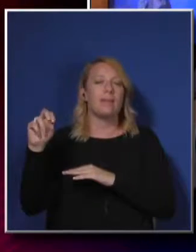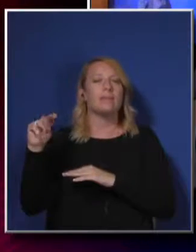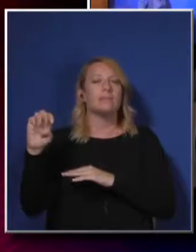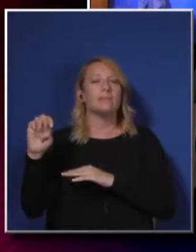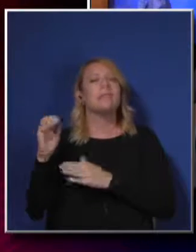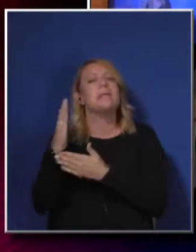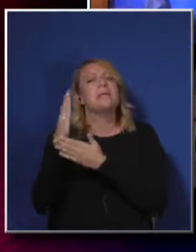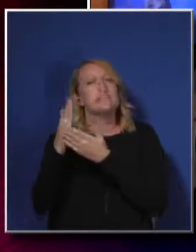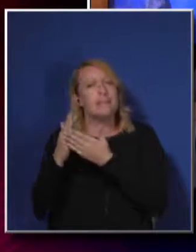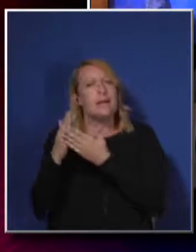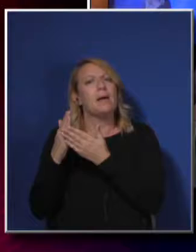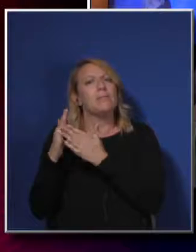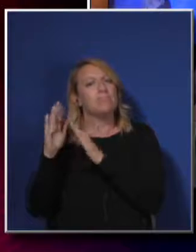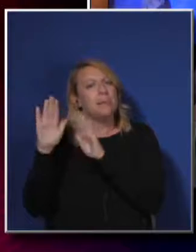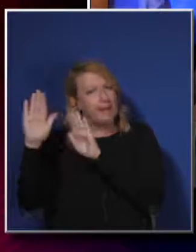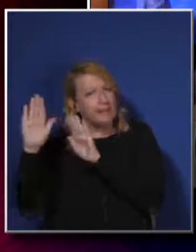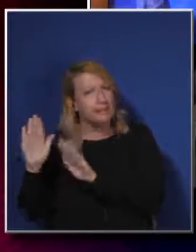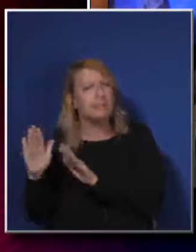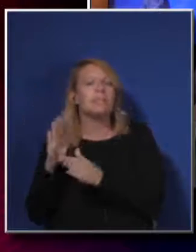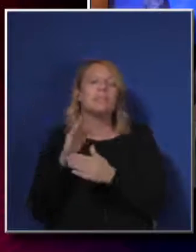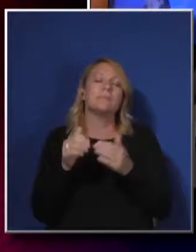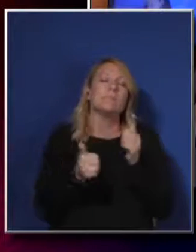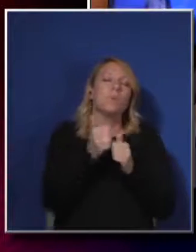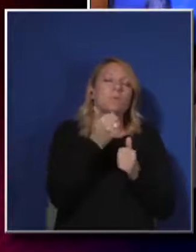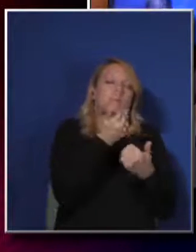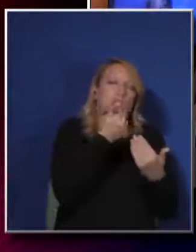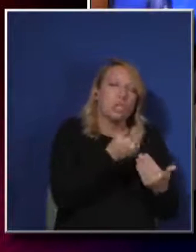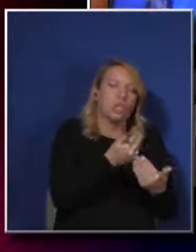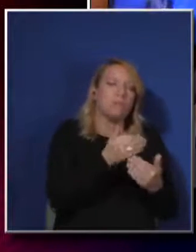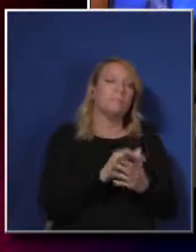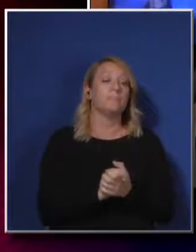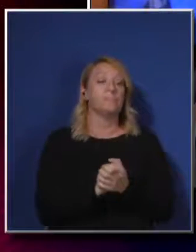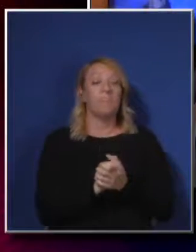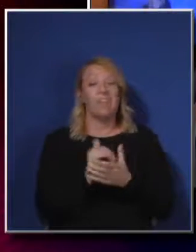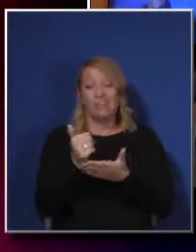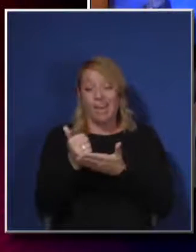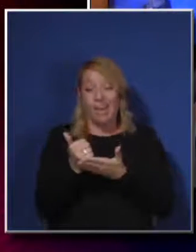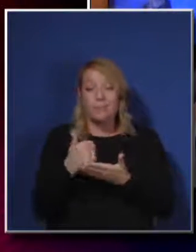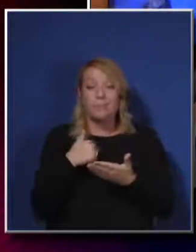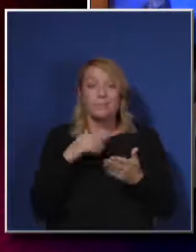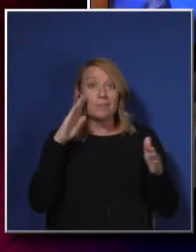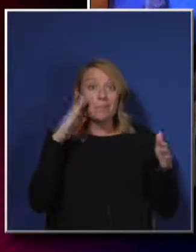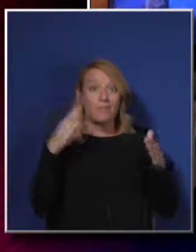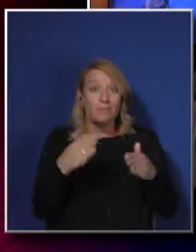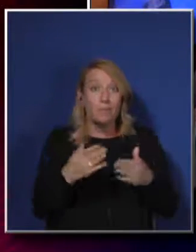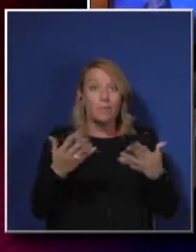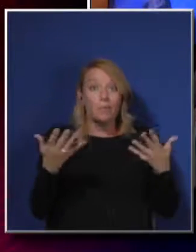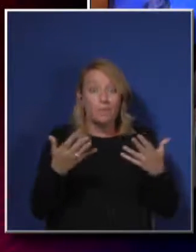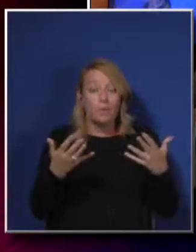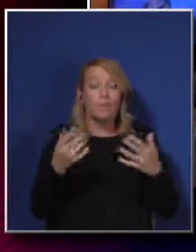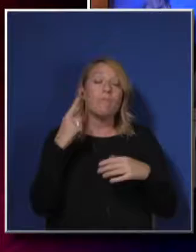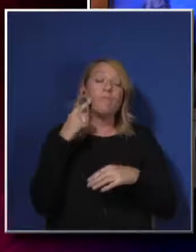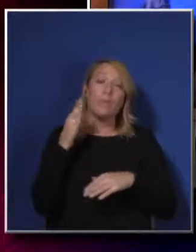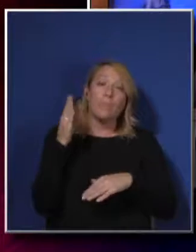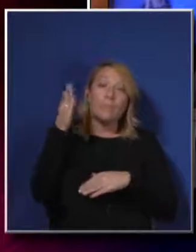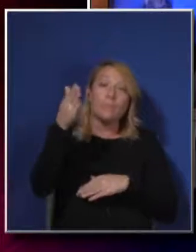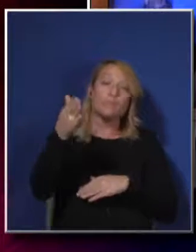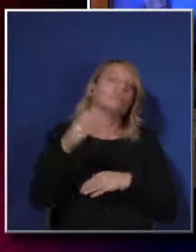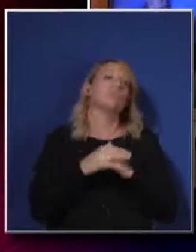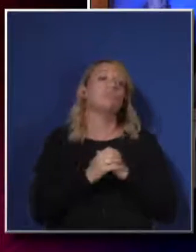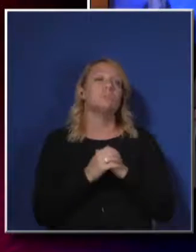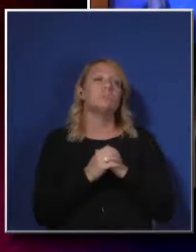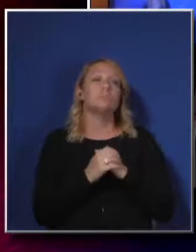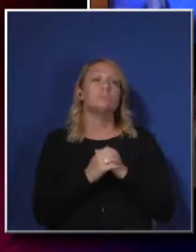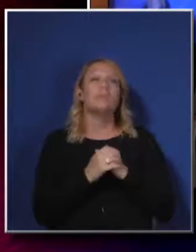So what I need to be focusing on going into the future is to continue focusing on